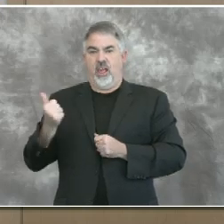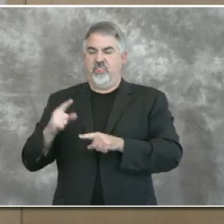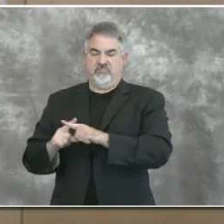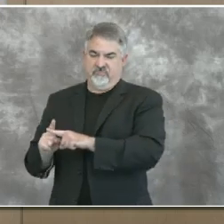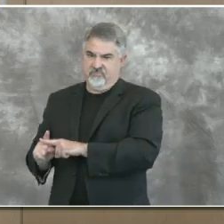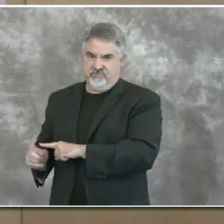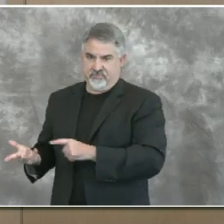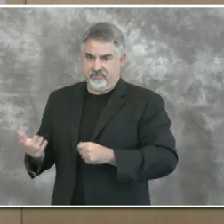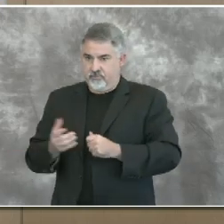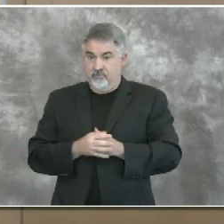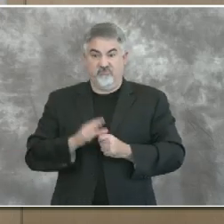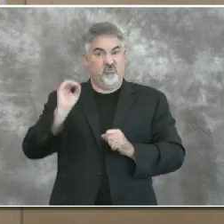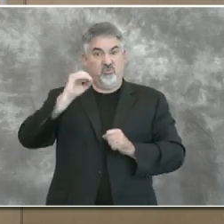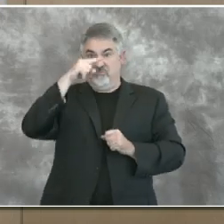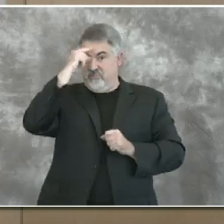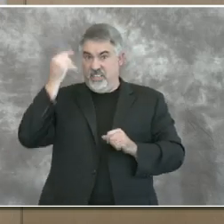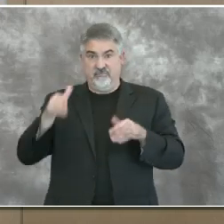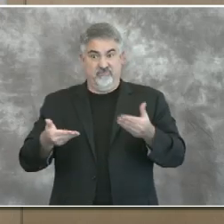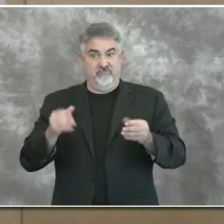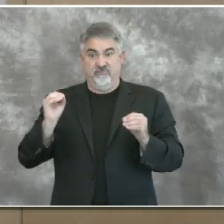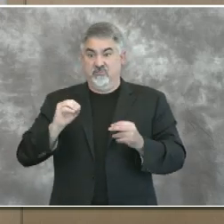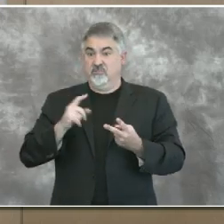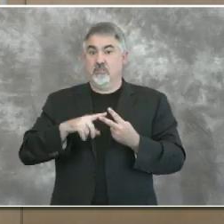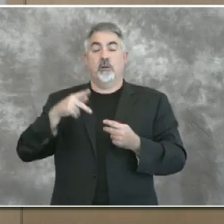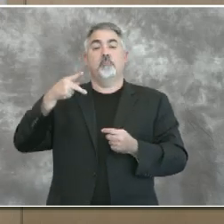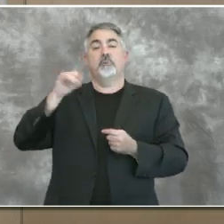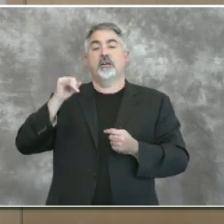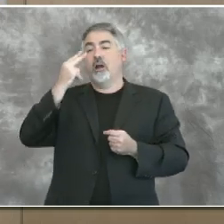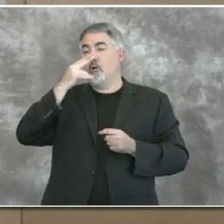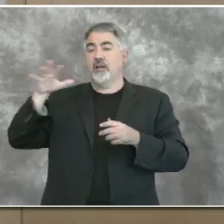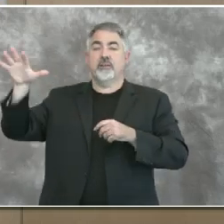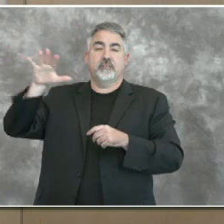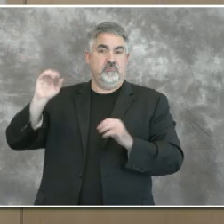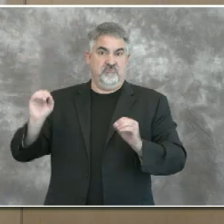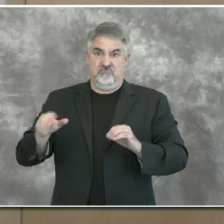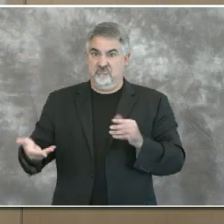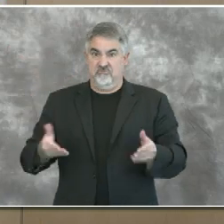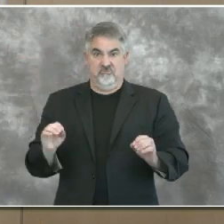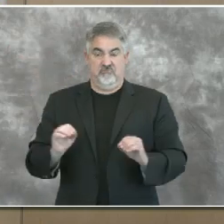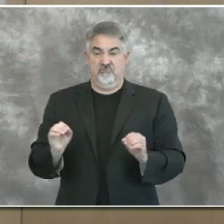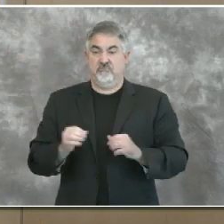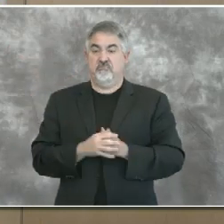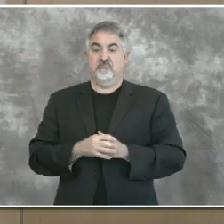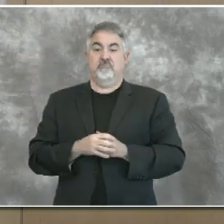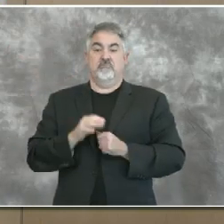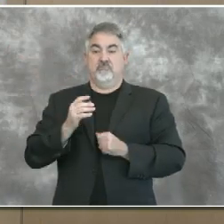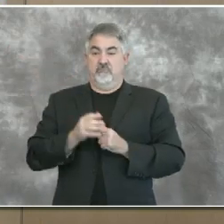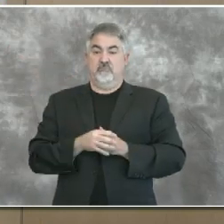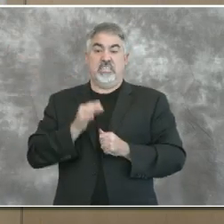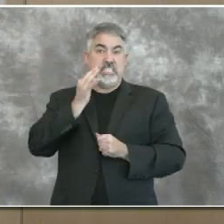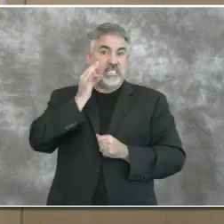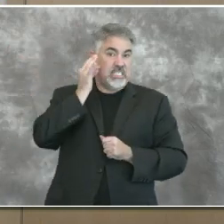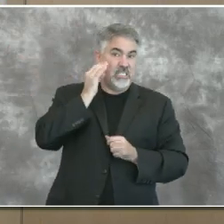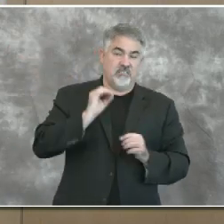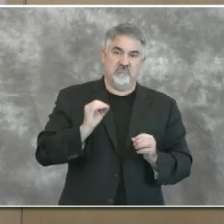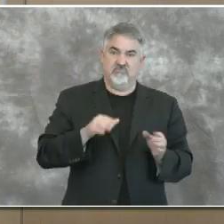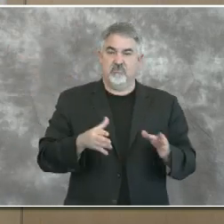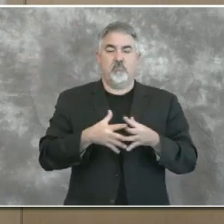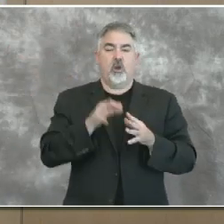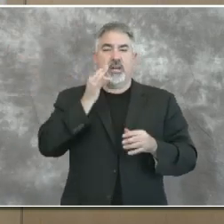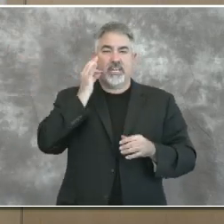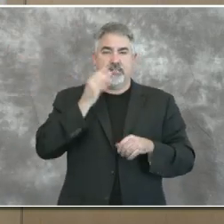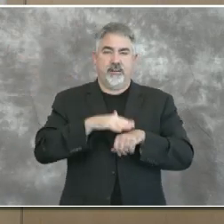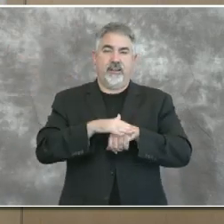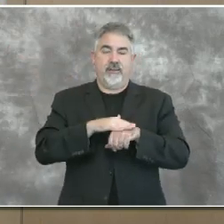American or Black, Pacific Islanders, or American Indians. So our sincere sympathies and